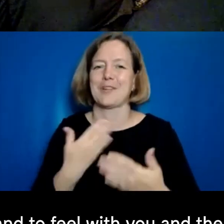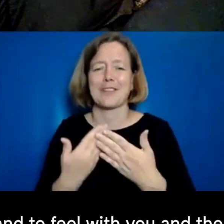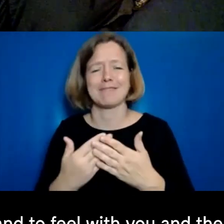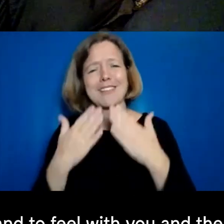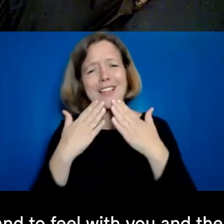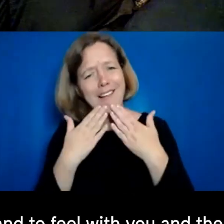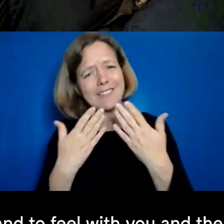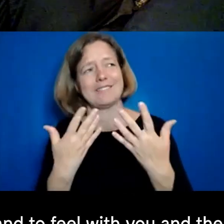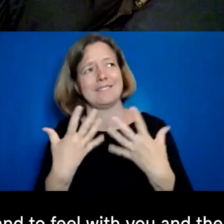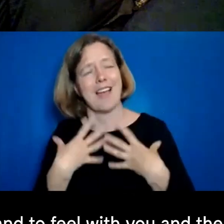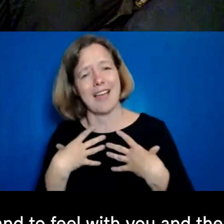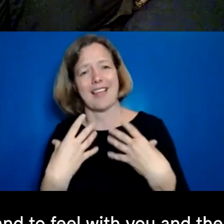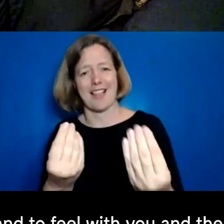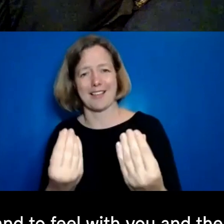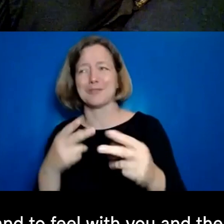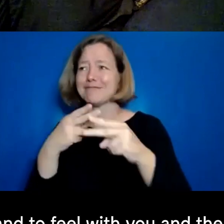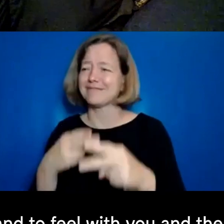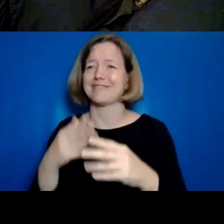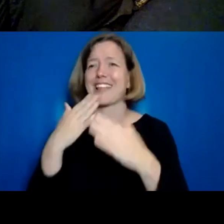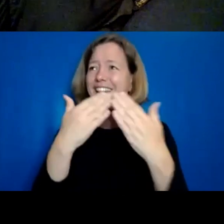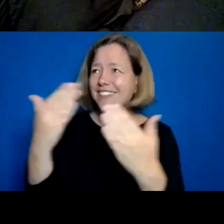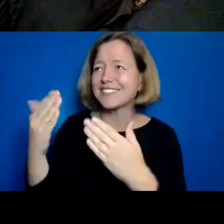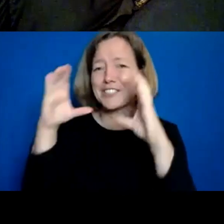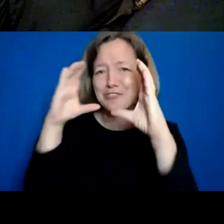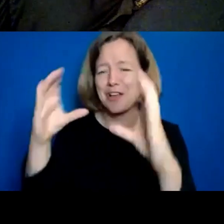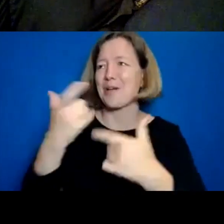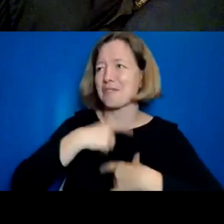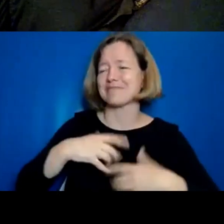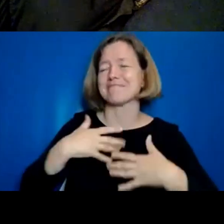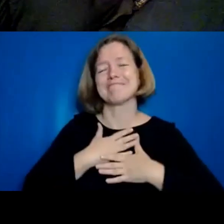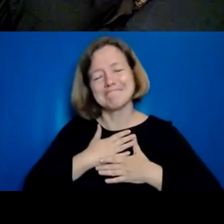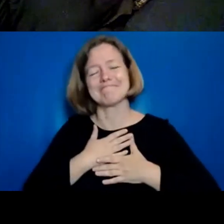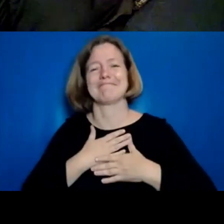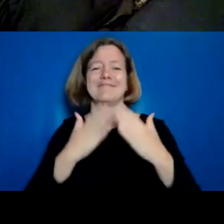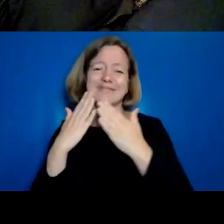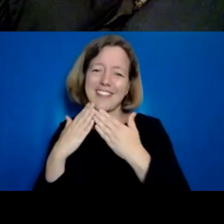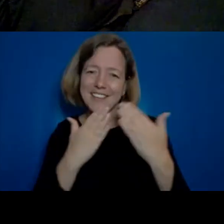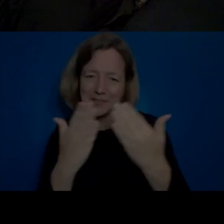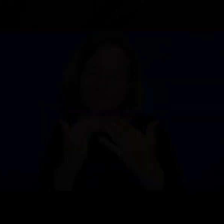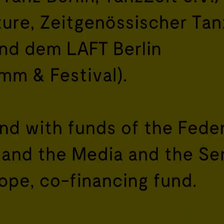and the rest of the folks who are here on this meeting. So thank you. Thank you.